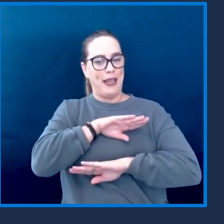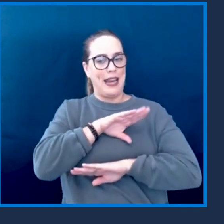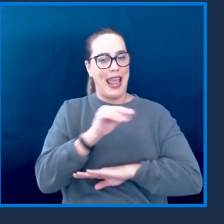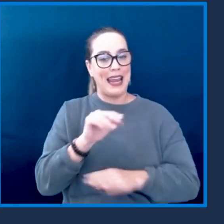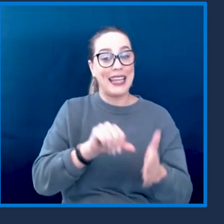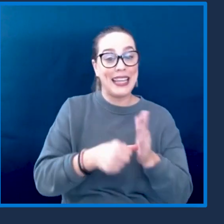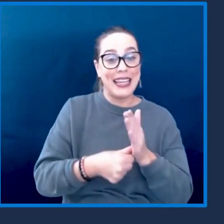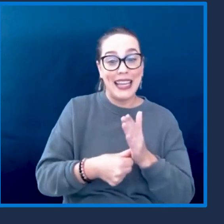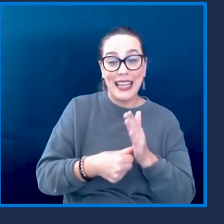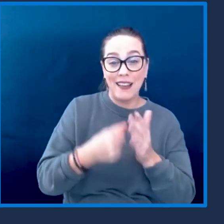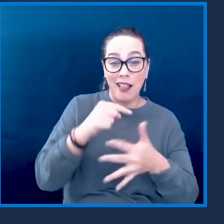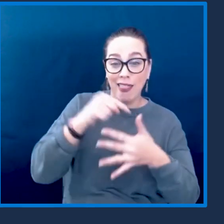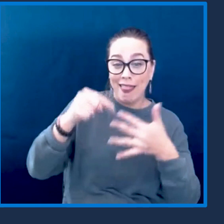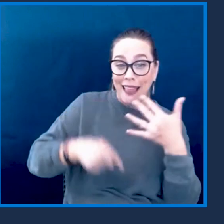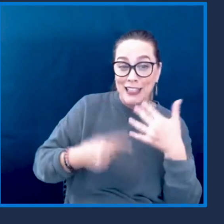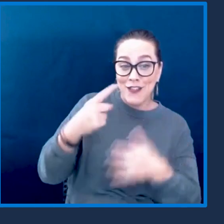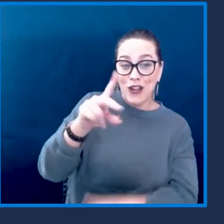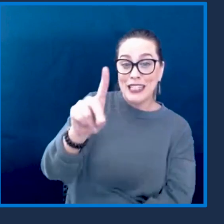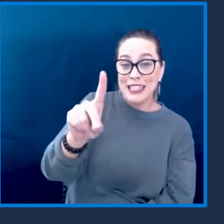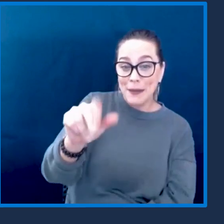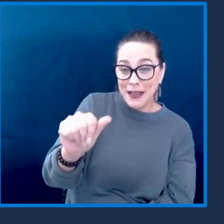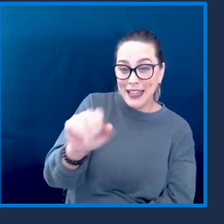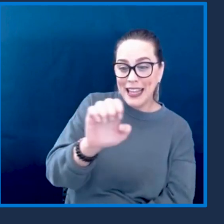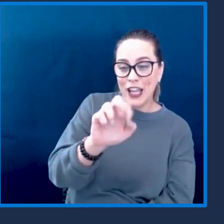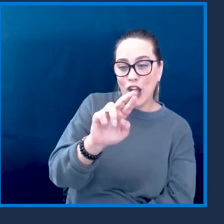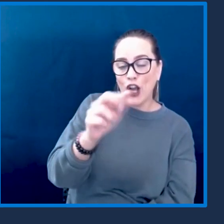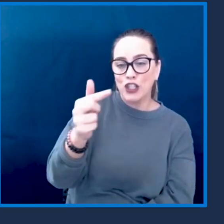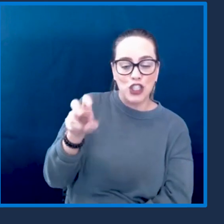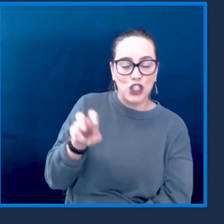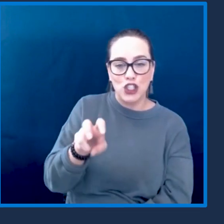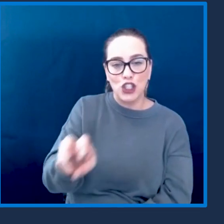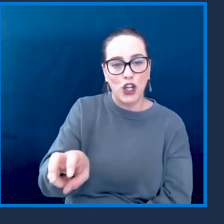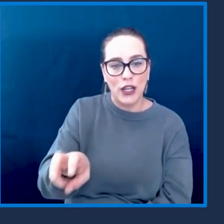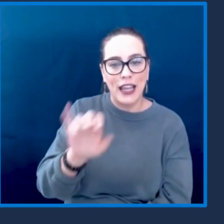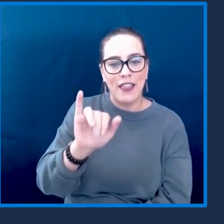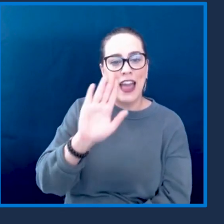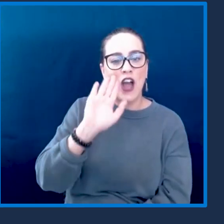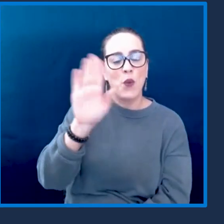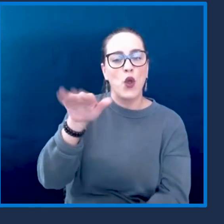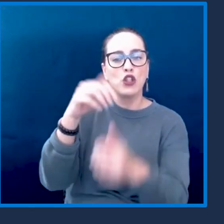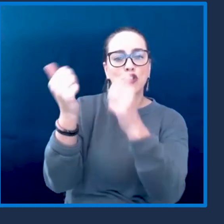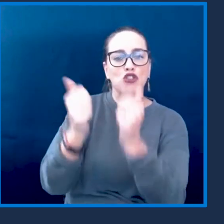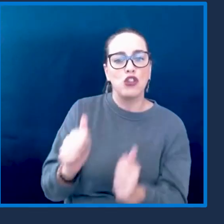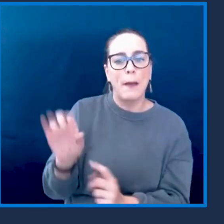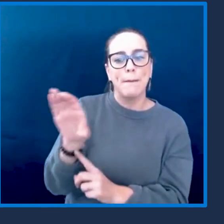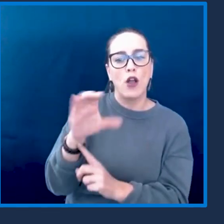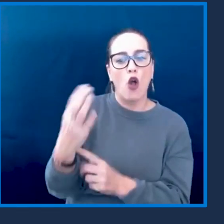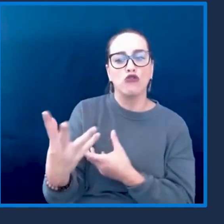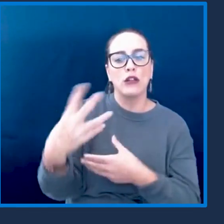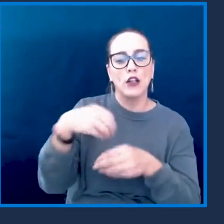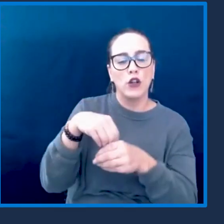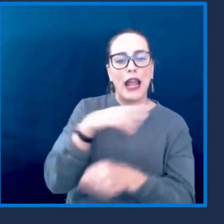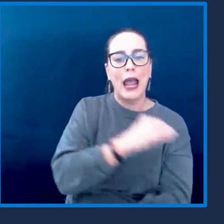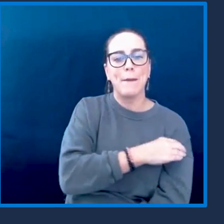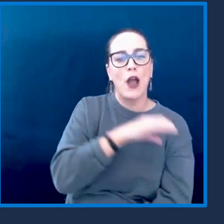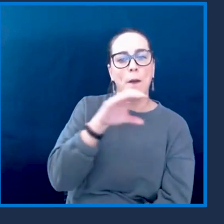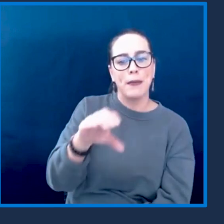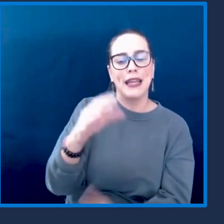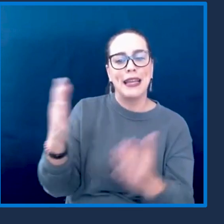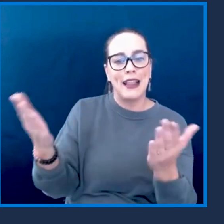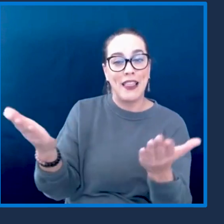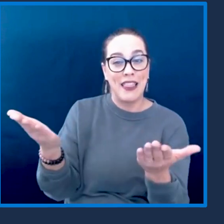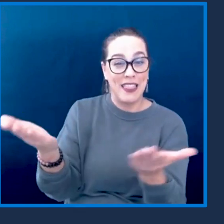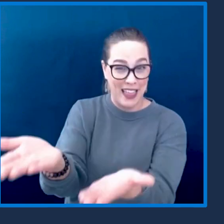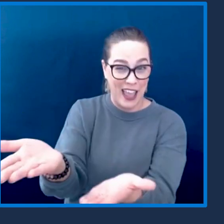ERG journey and its specialized initiatives that are shaping the culture of inclusion and empowerment at Accenture. Over to you, Sara.